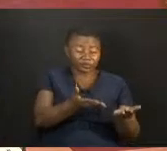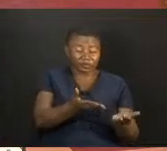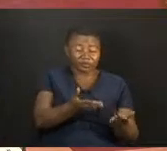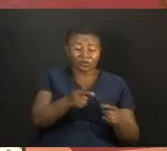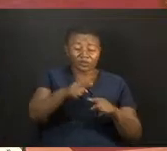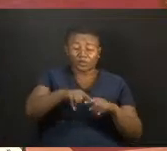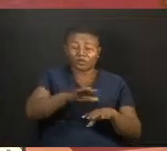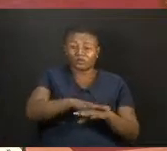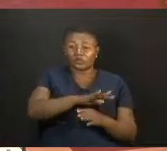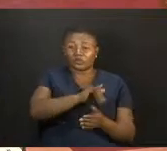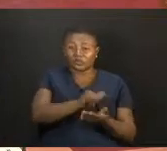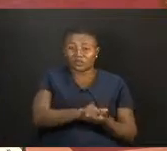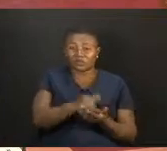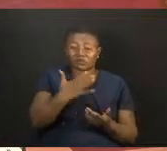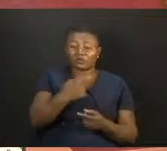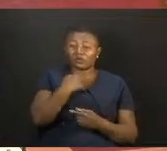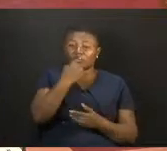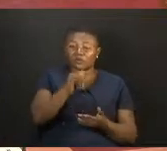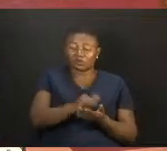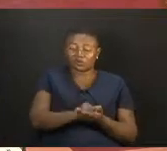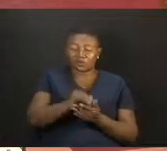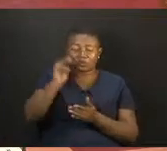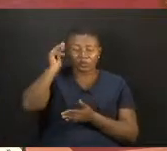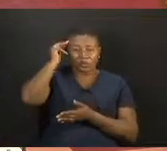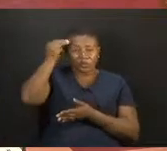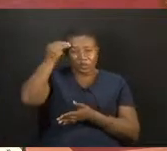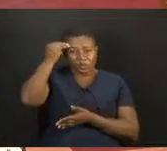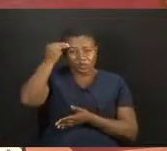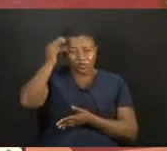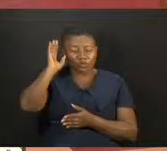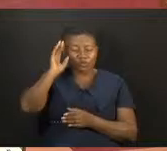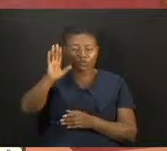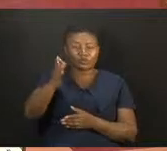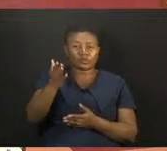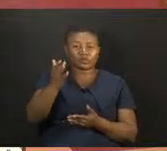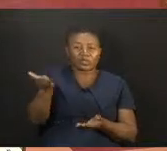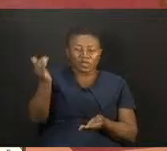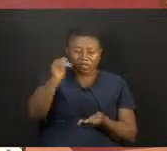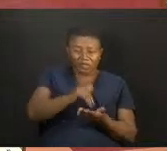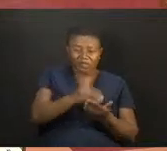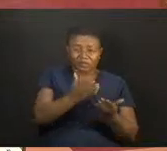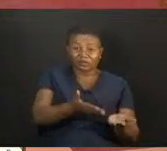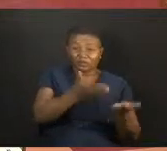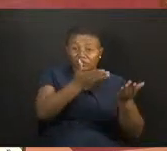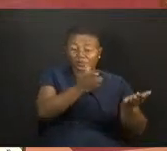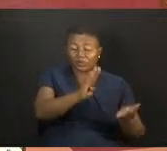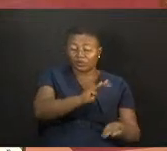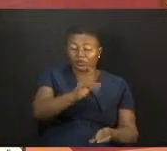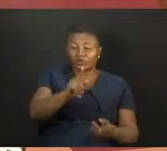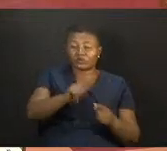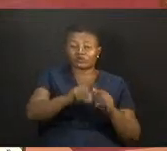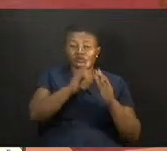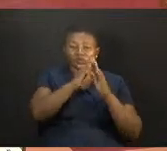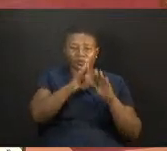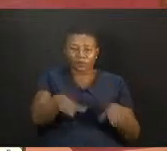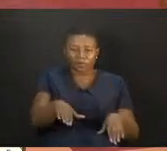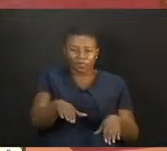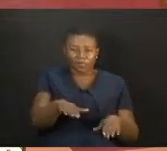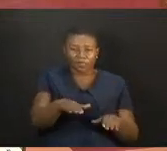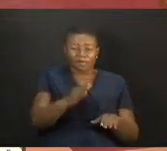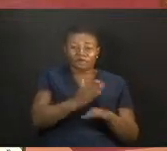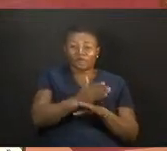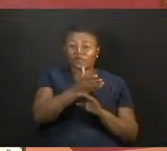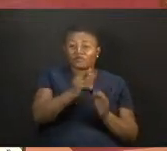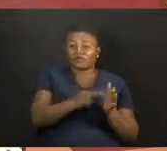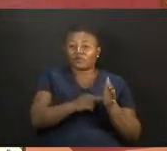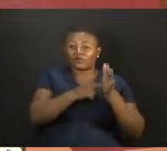this, I wish to indicate that the Ministry will take steps to resubmit the bill to this House, and after request has been